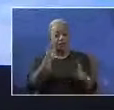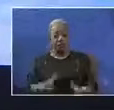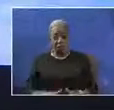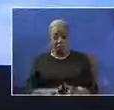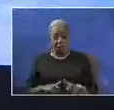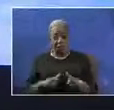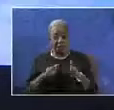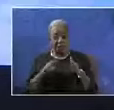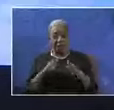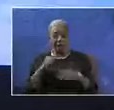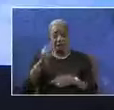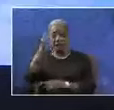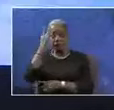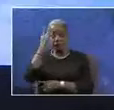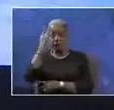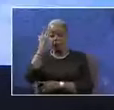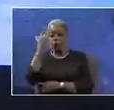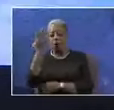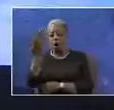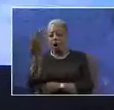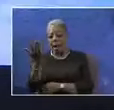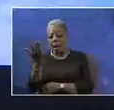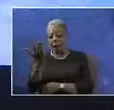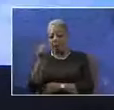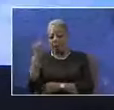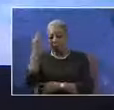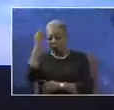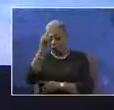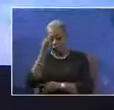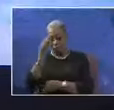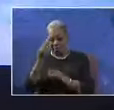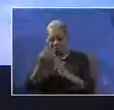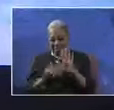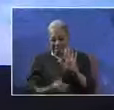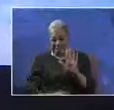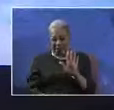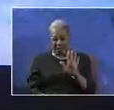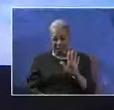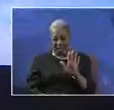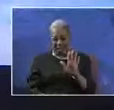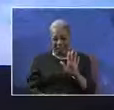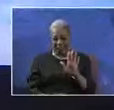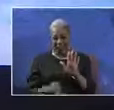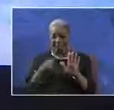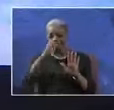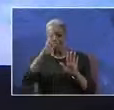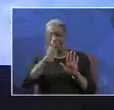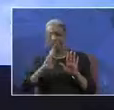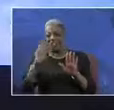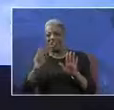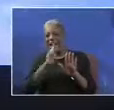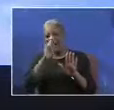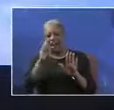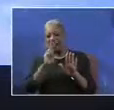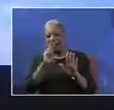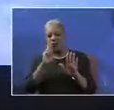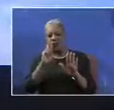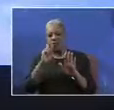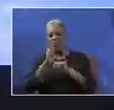to punish us because God is trying to do one of five things very quickly. God uses punishment to direct